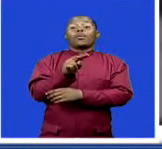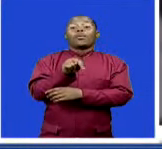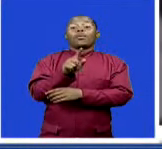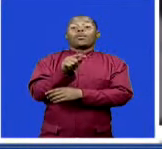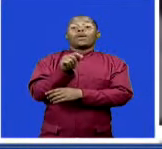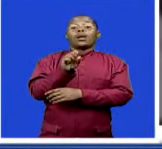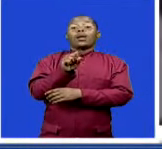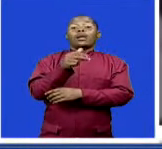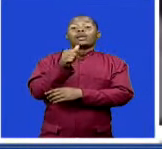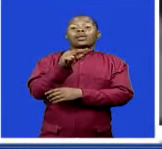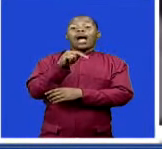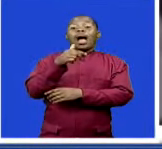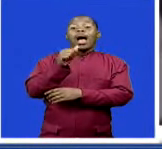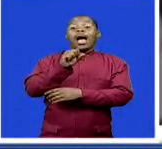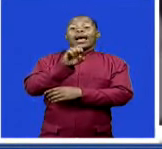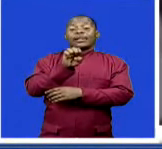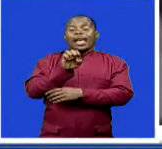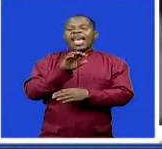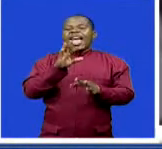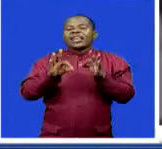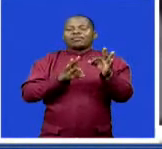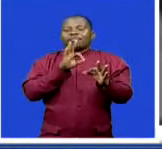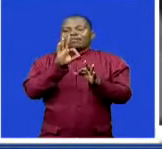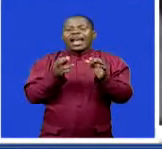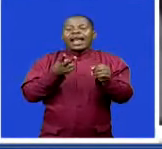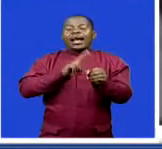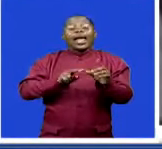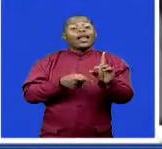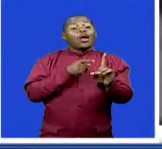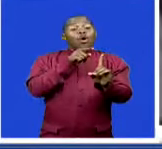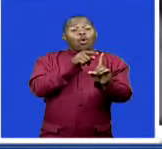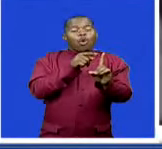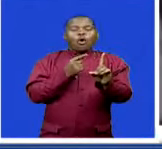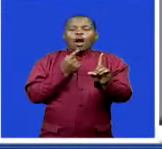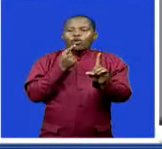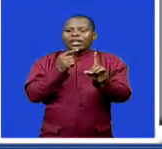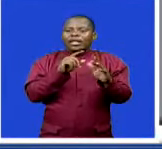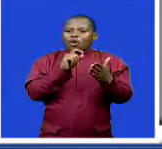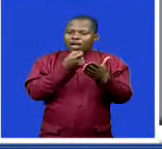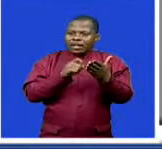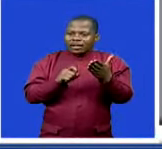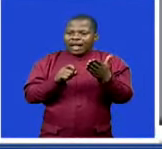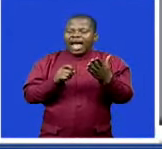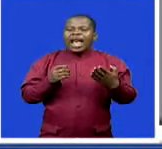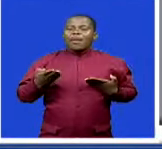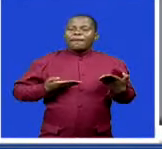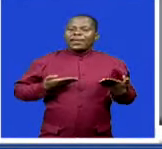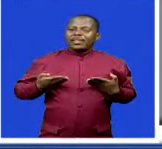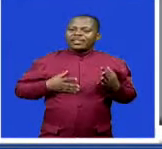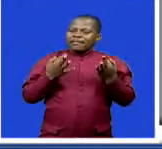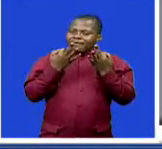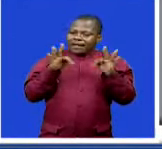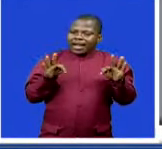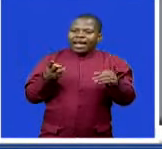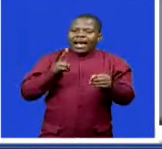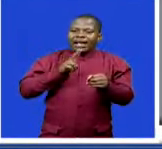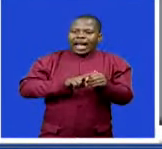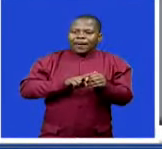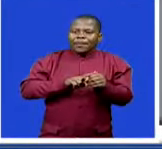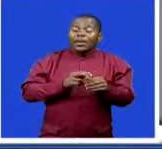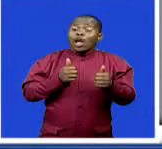manager Bongani Njangase. Njangase says registration is free and advantages of using